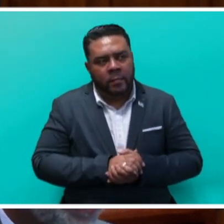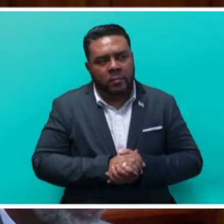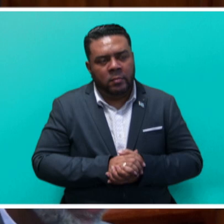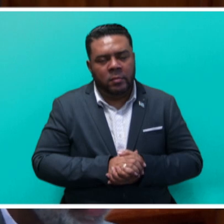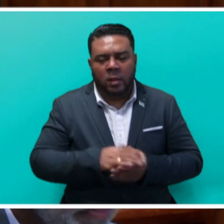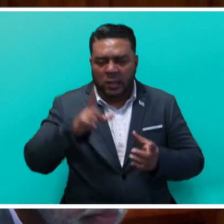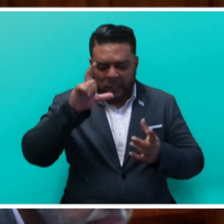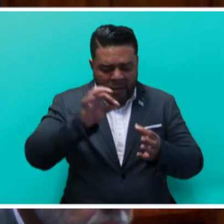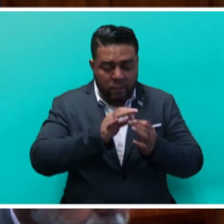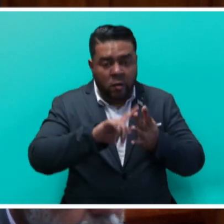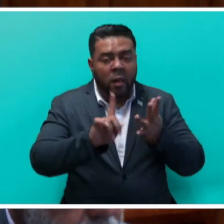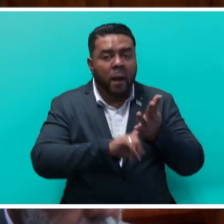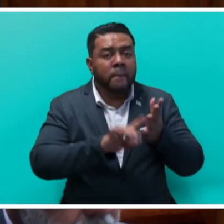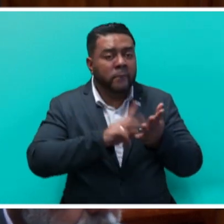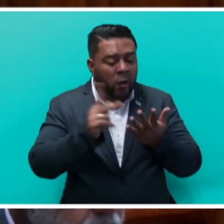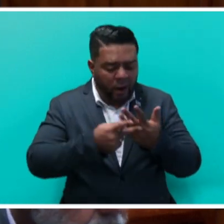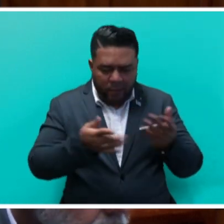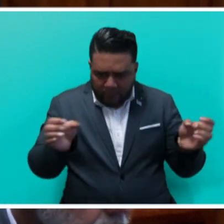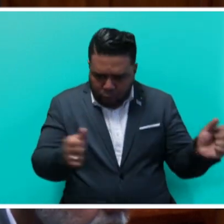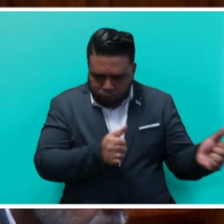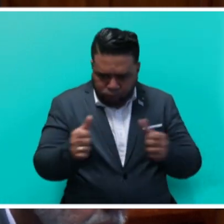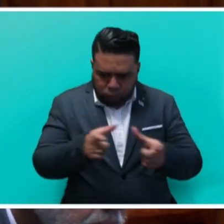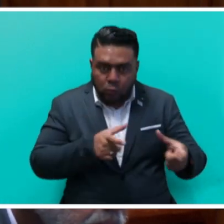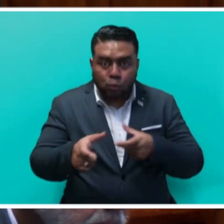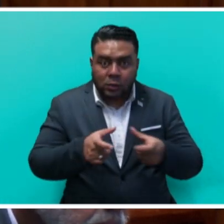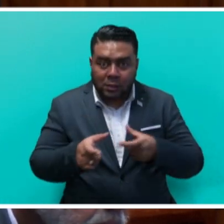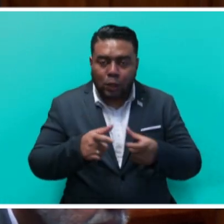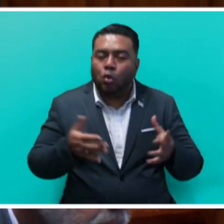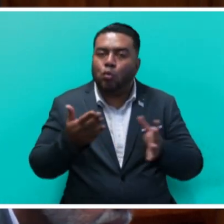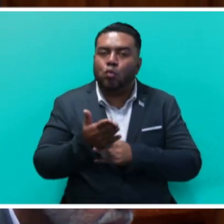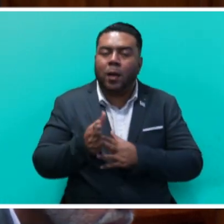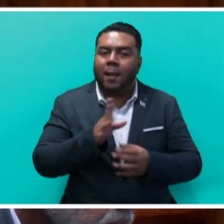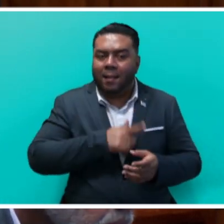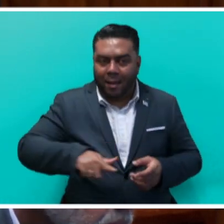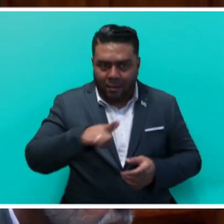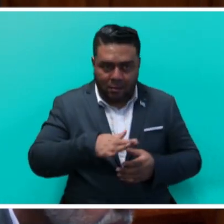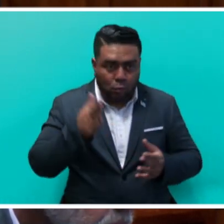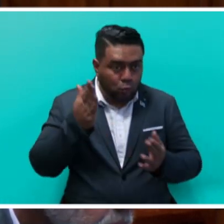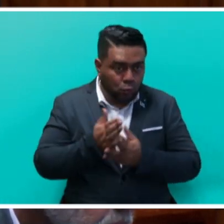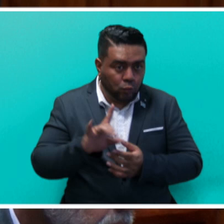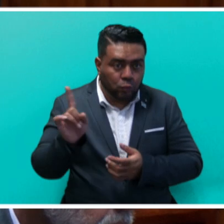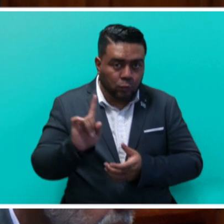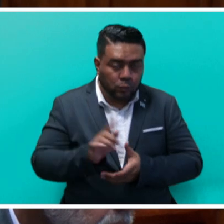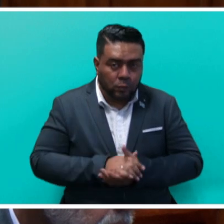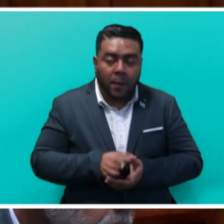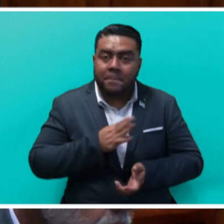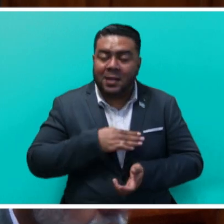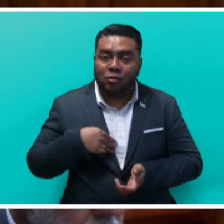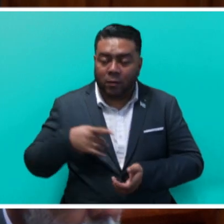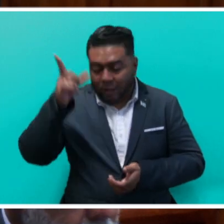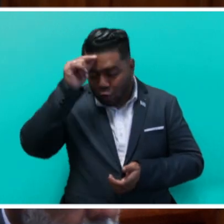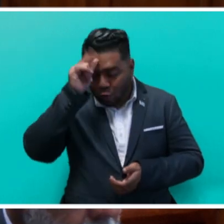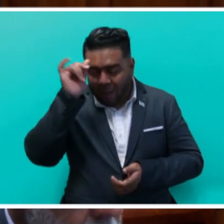The CBU program will have to be coordinated through the land administrators, preferably the Ministry of